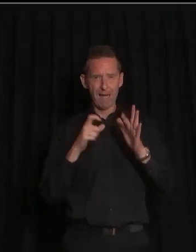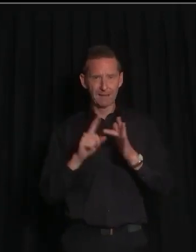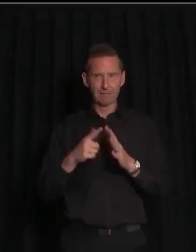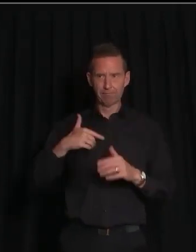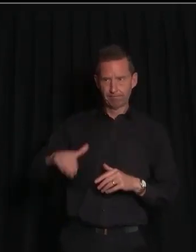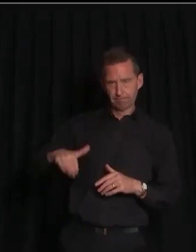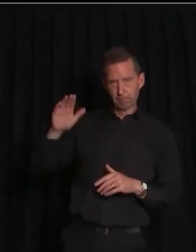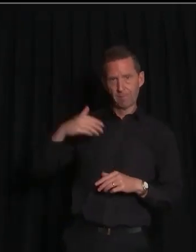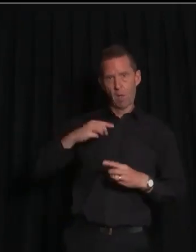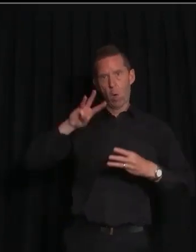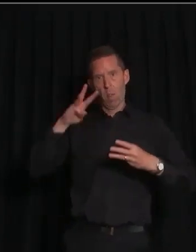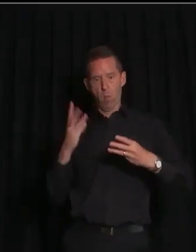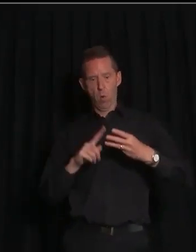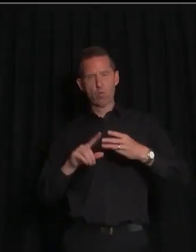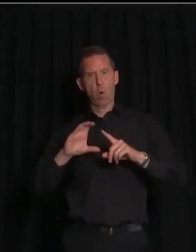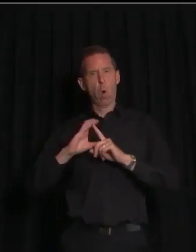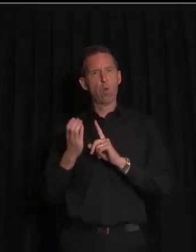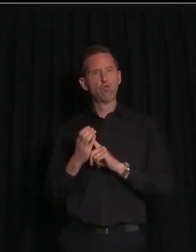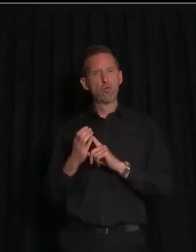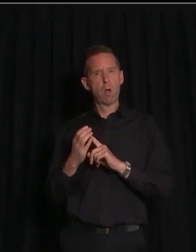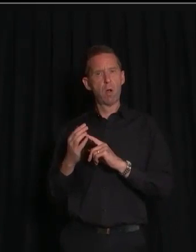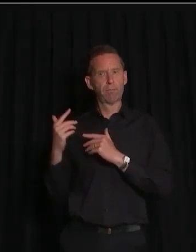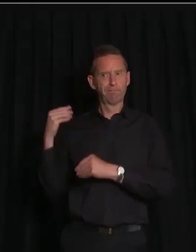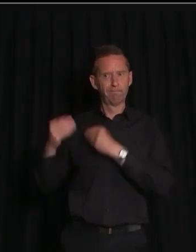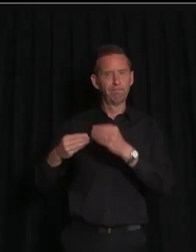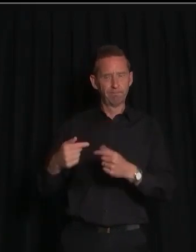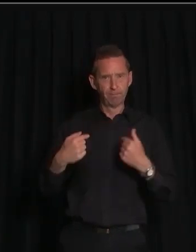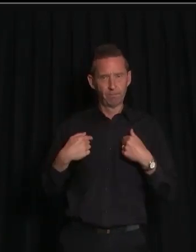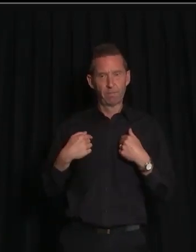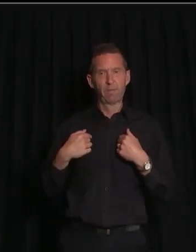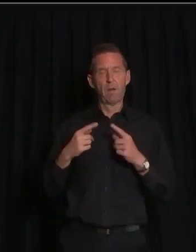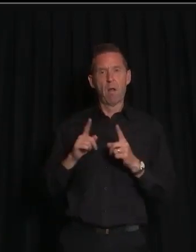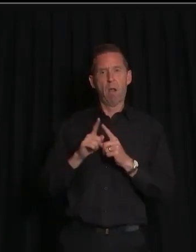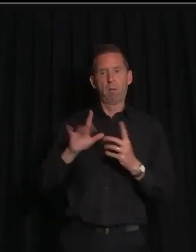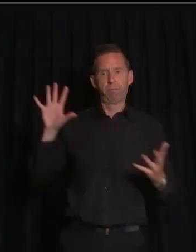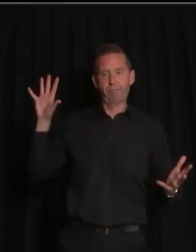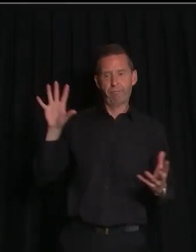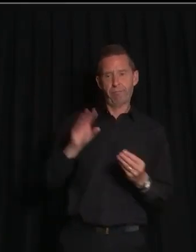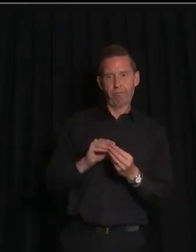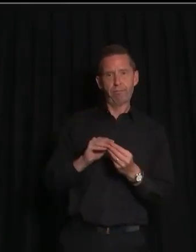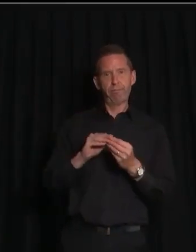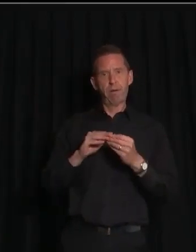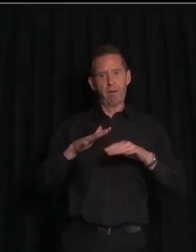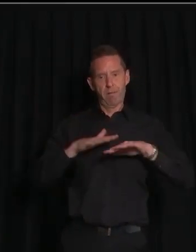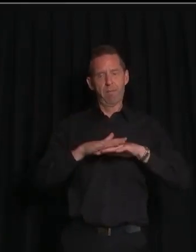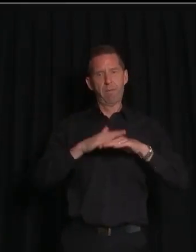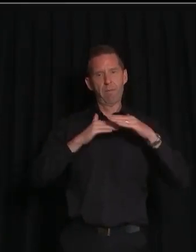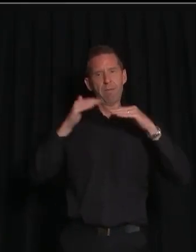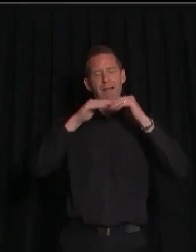a third culture child, all comes together and intersects with the different levels of